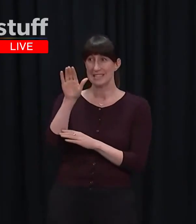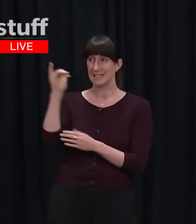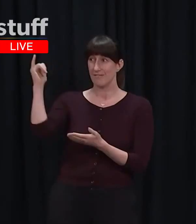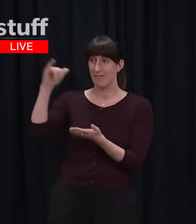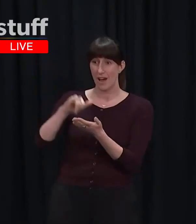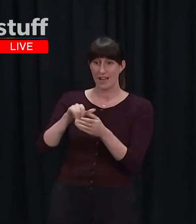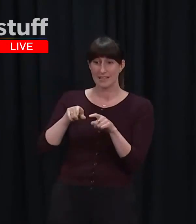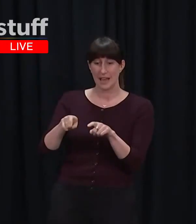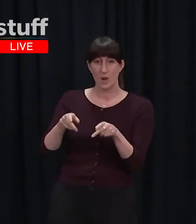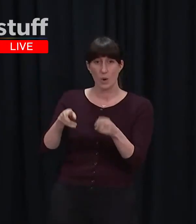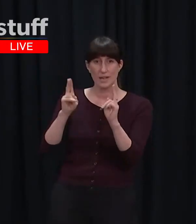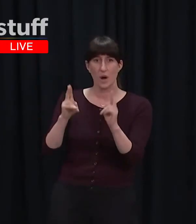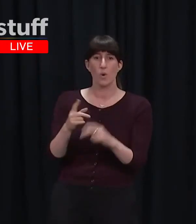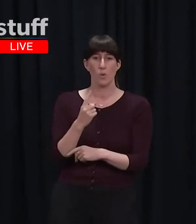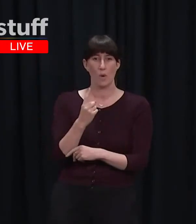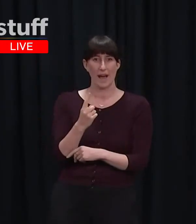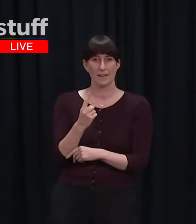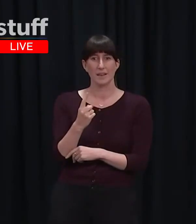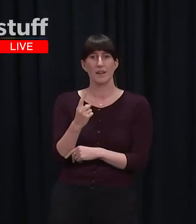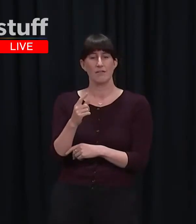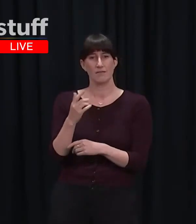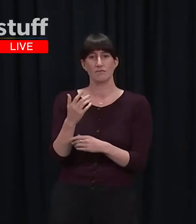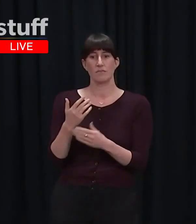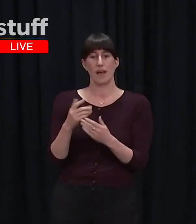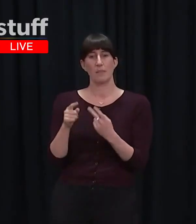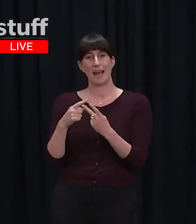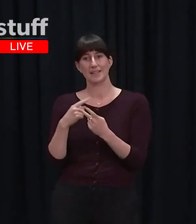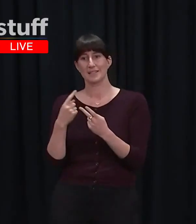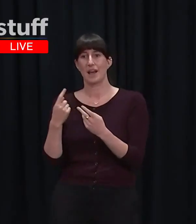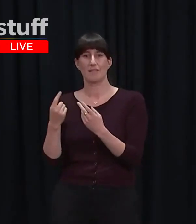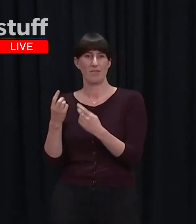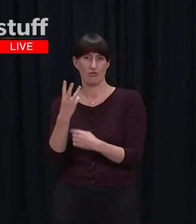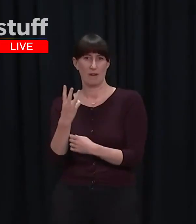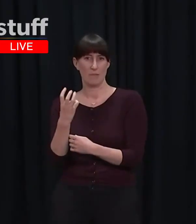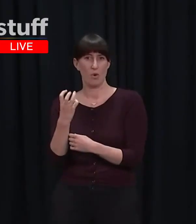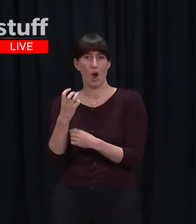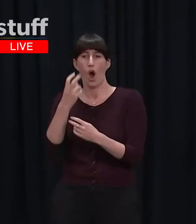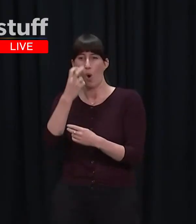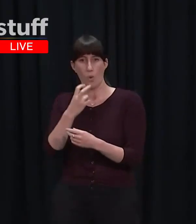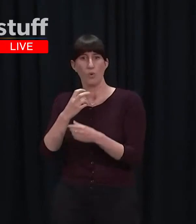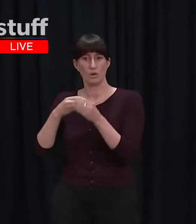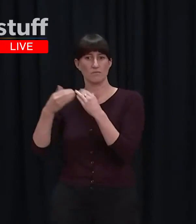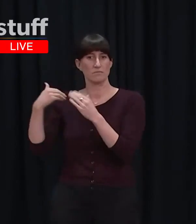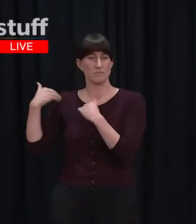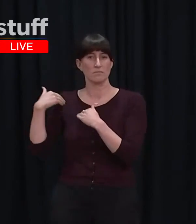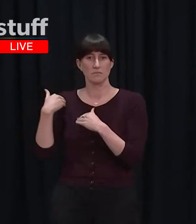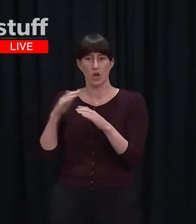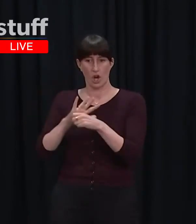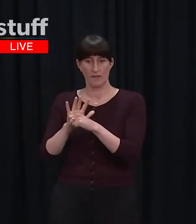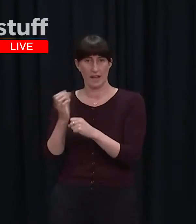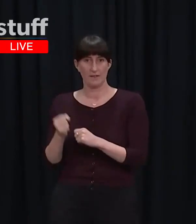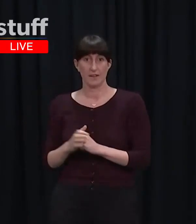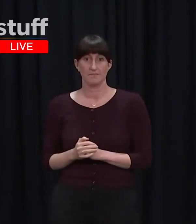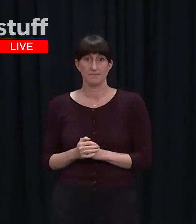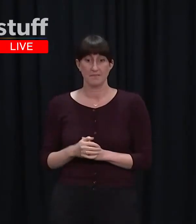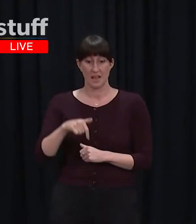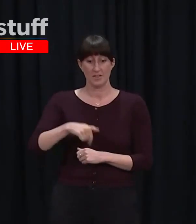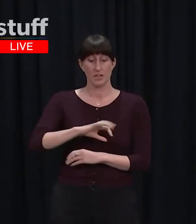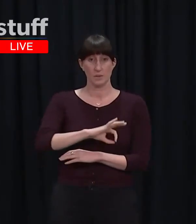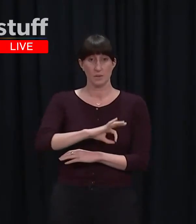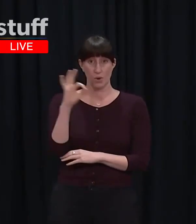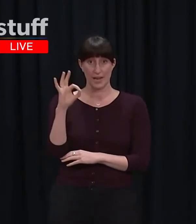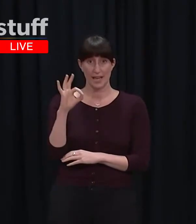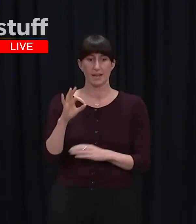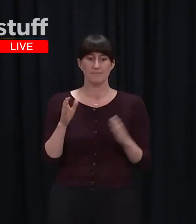report in managed isolation facilities and recent returnees from abroad. As of 9 o'clock today, 31 of